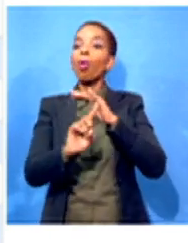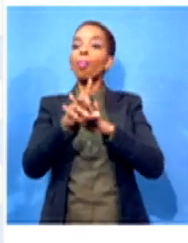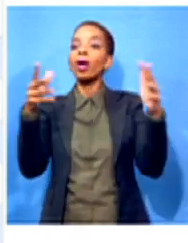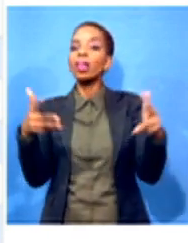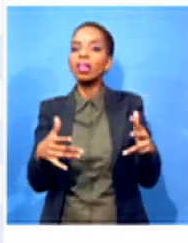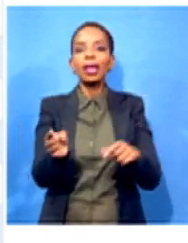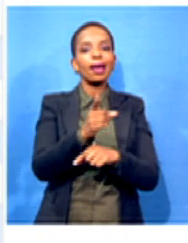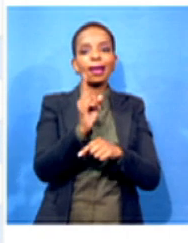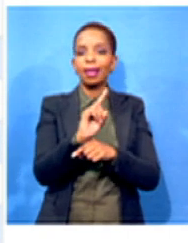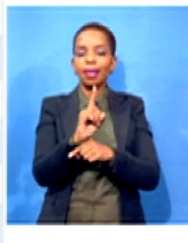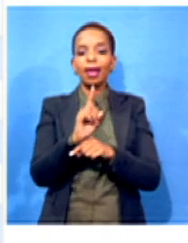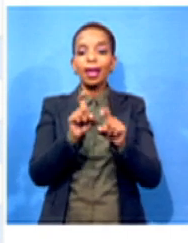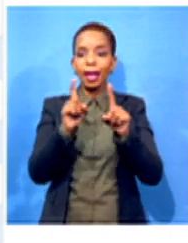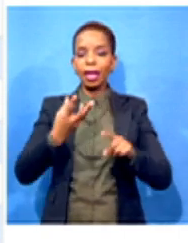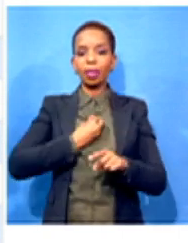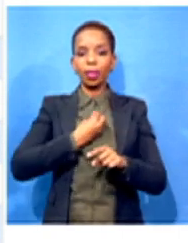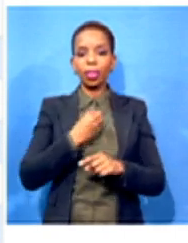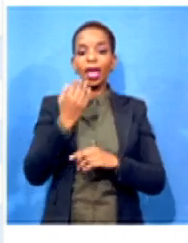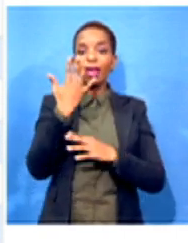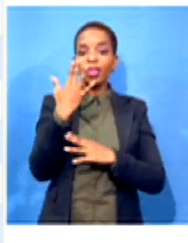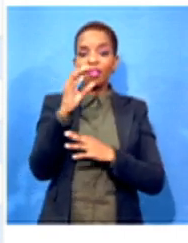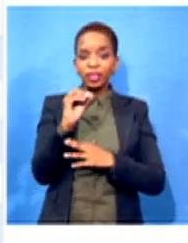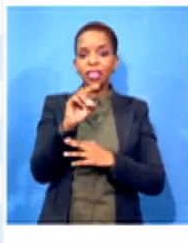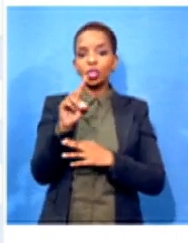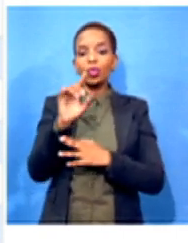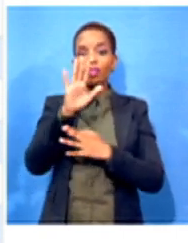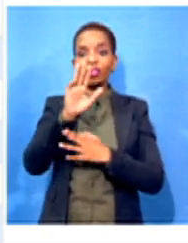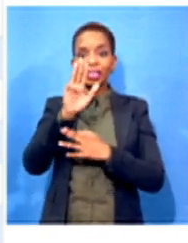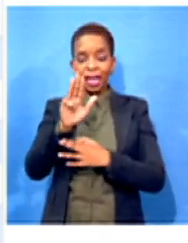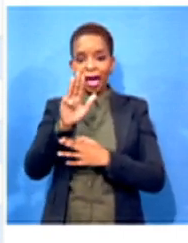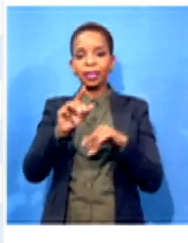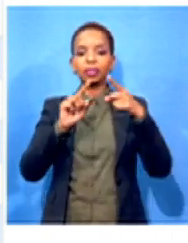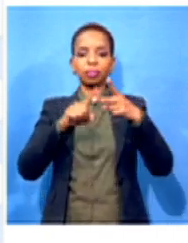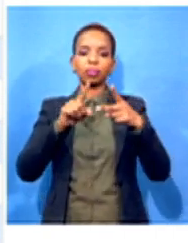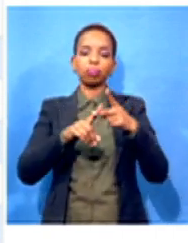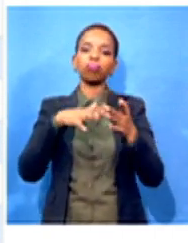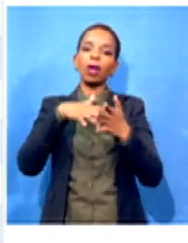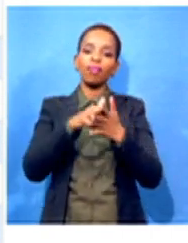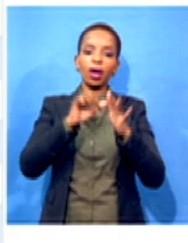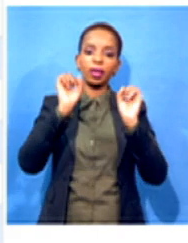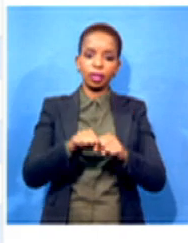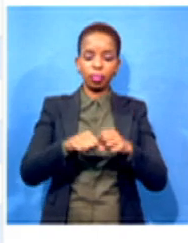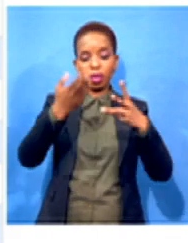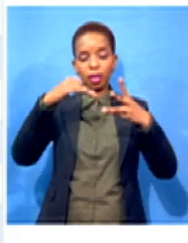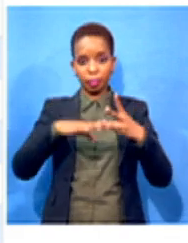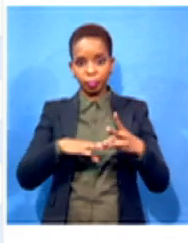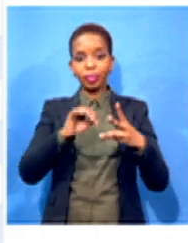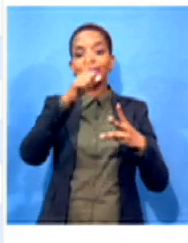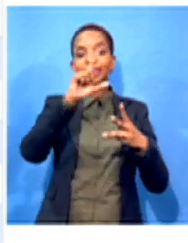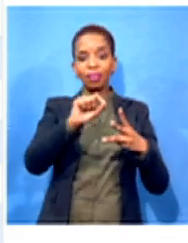younger. 50 to 59 is 144. That would be the second most vulnerable group. Then, of course, 70 to